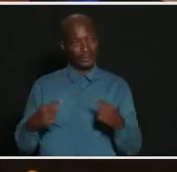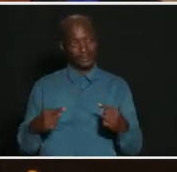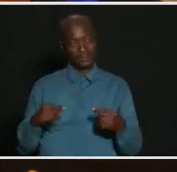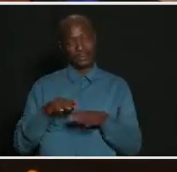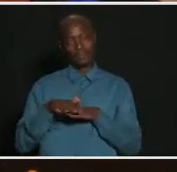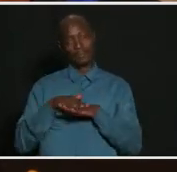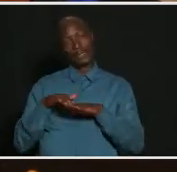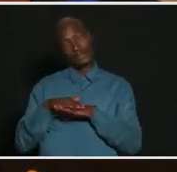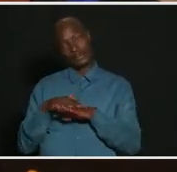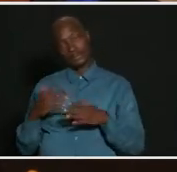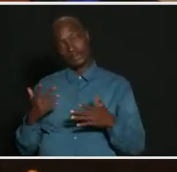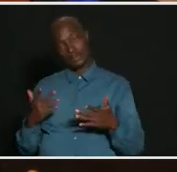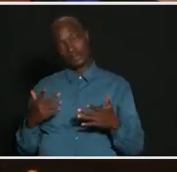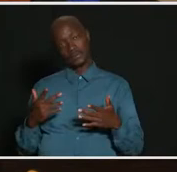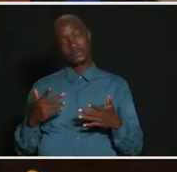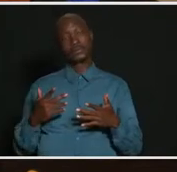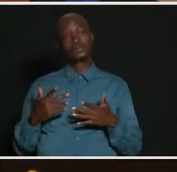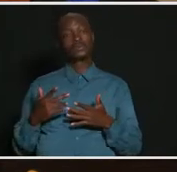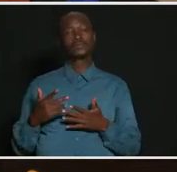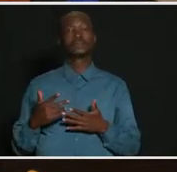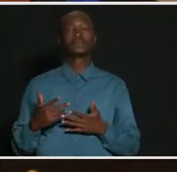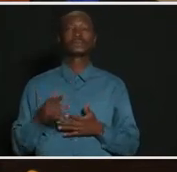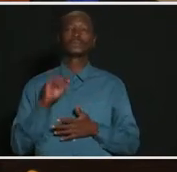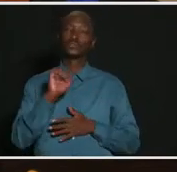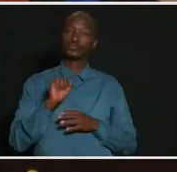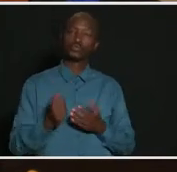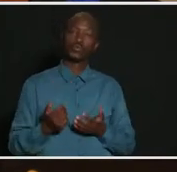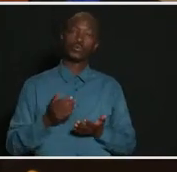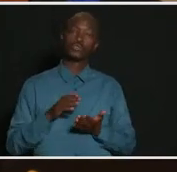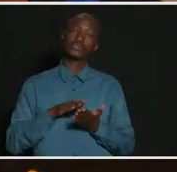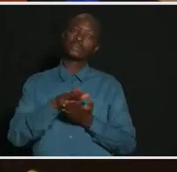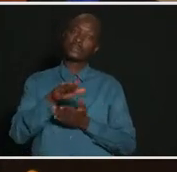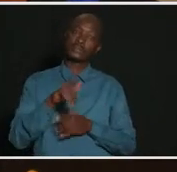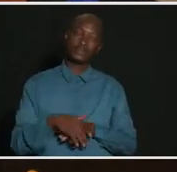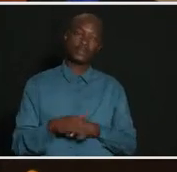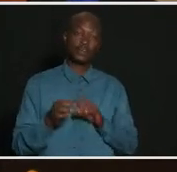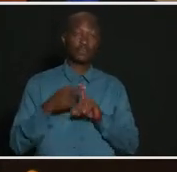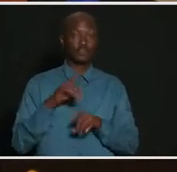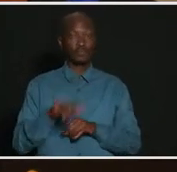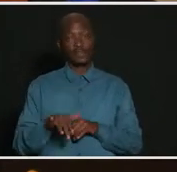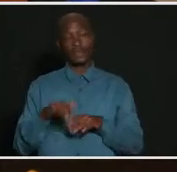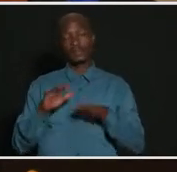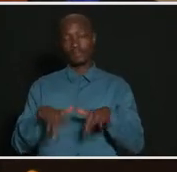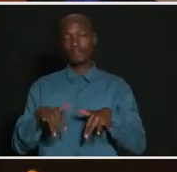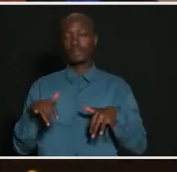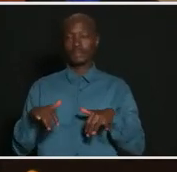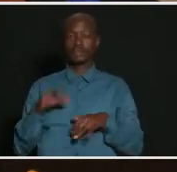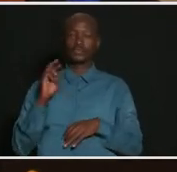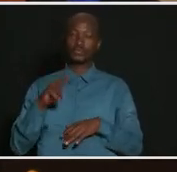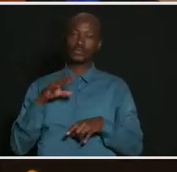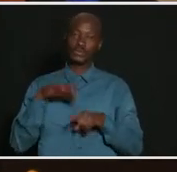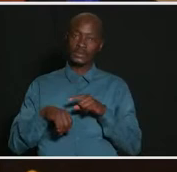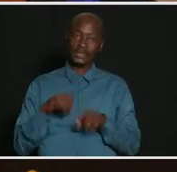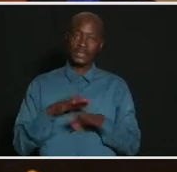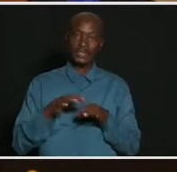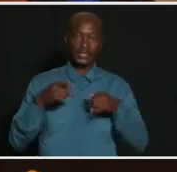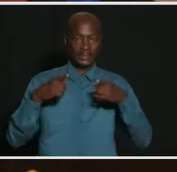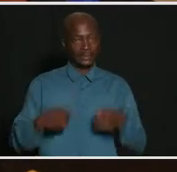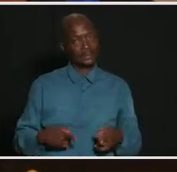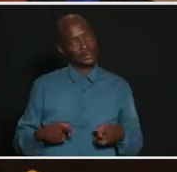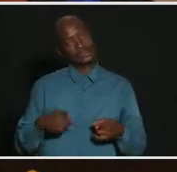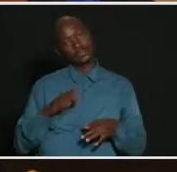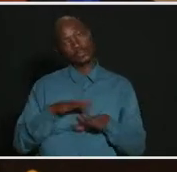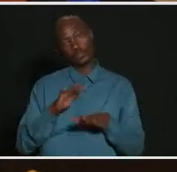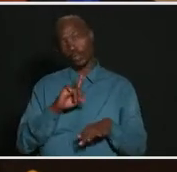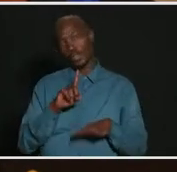based on your submissions then from their Parliament will take a decision on